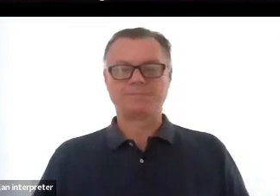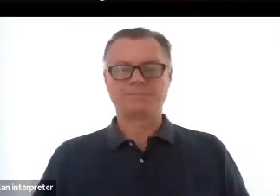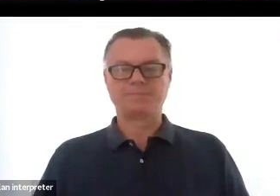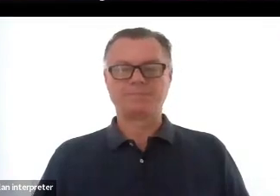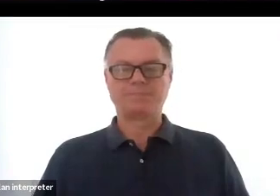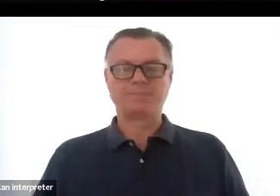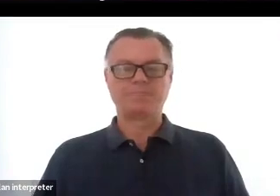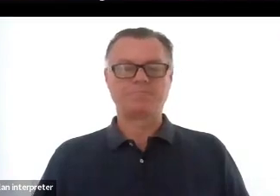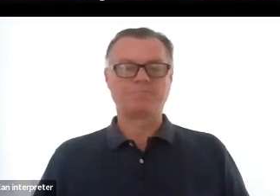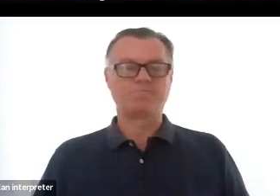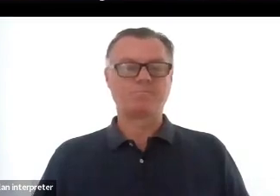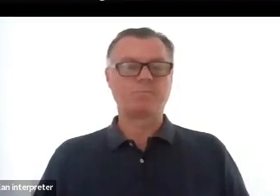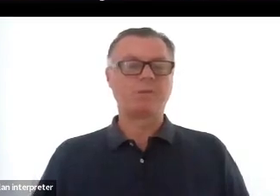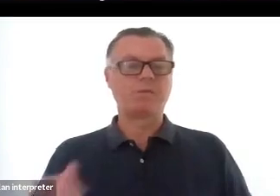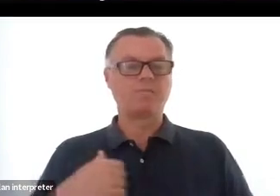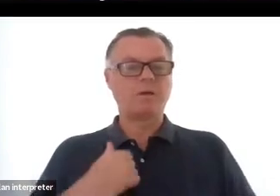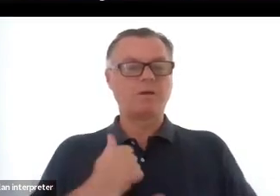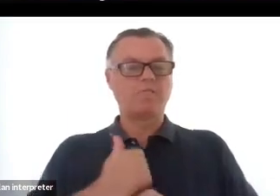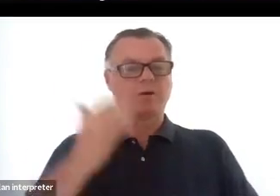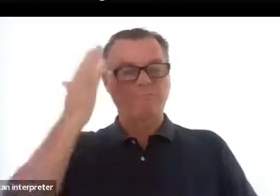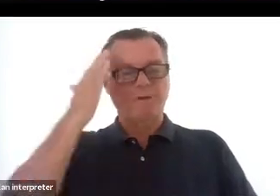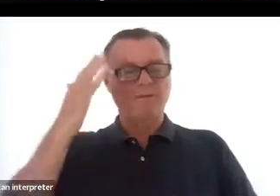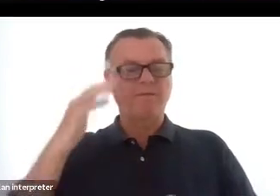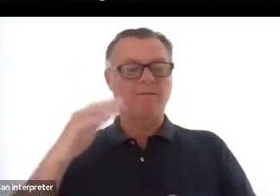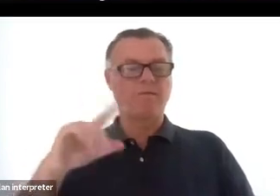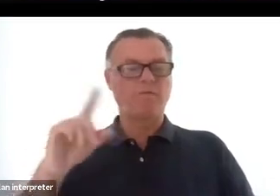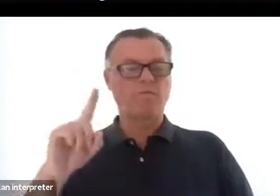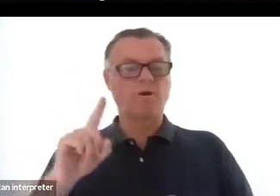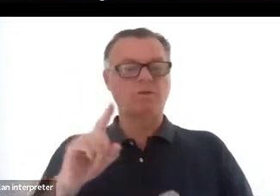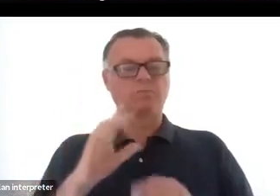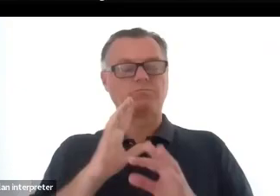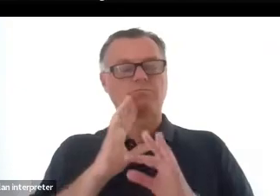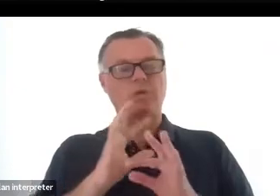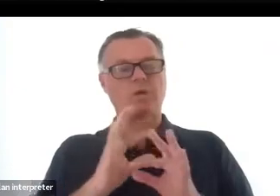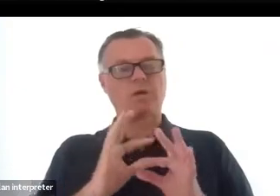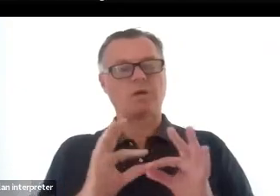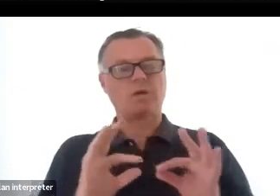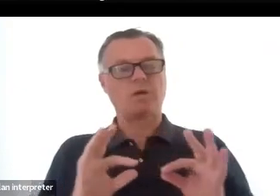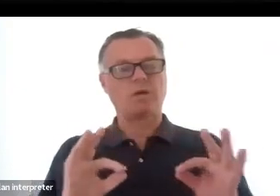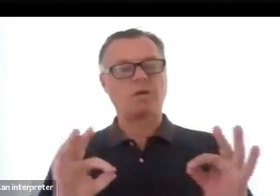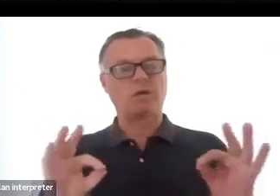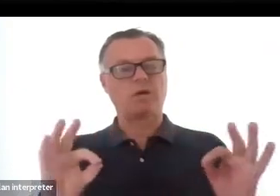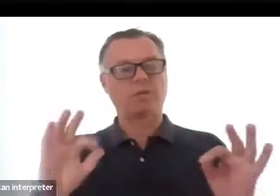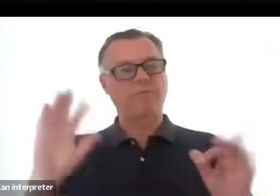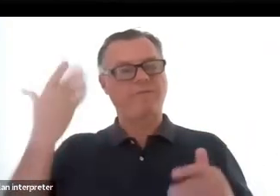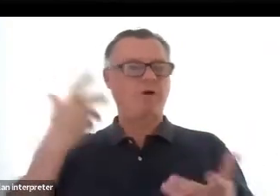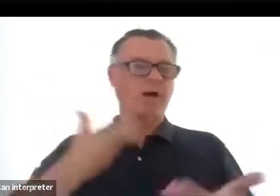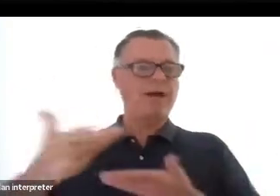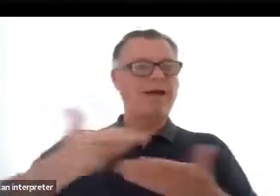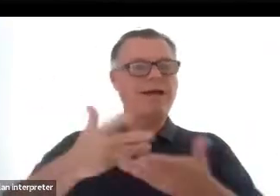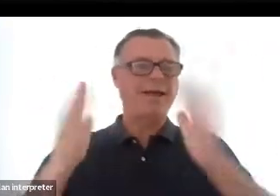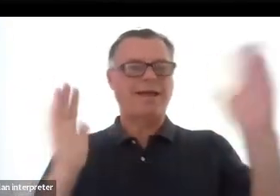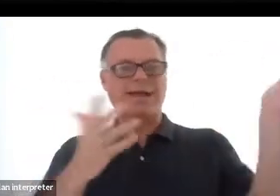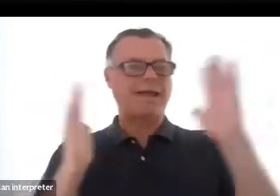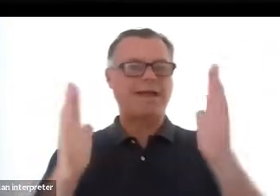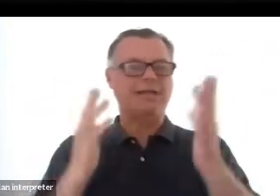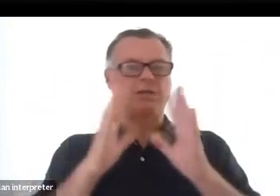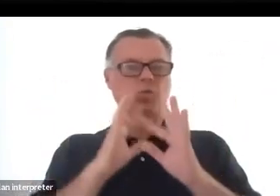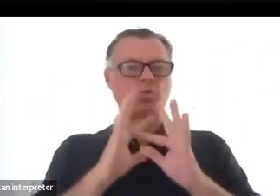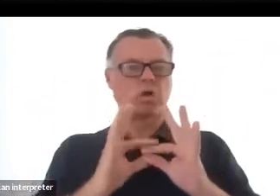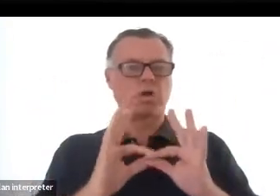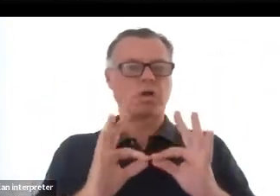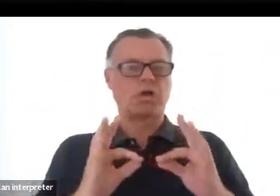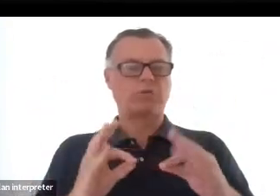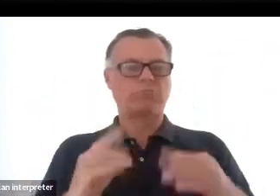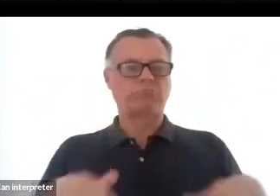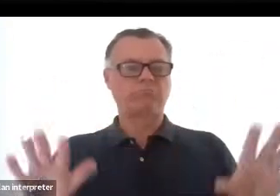When grandmother was in memory care, what hit was the quiet. The lively conversations we used to have just gone,